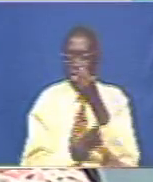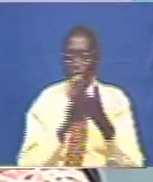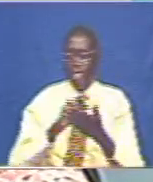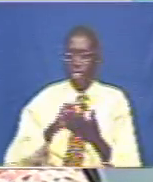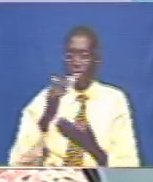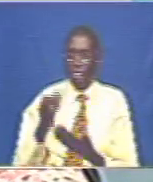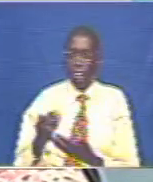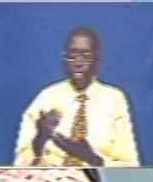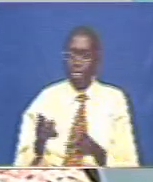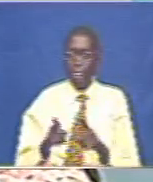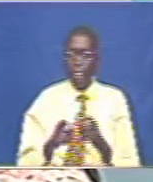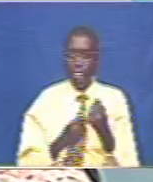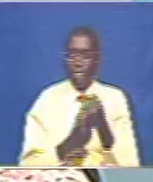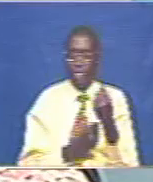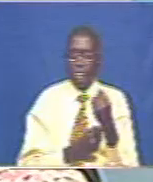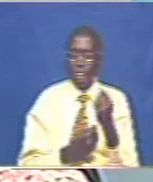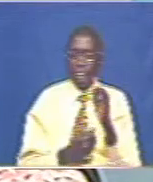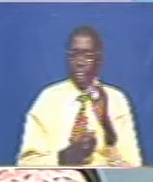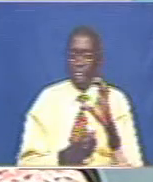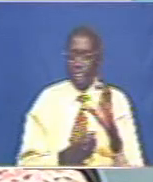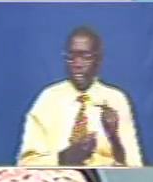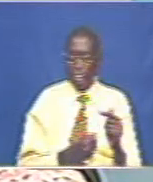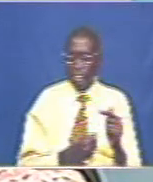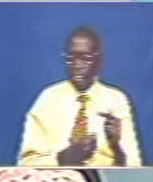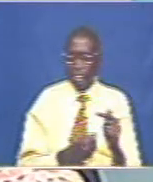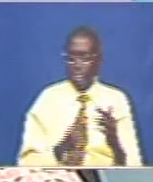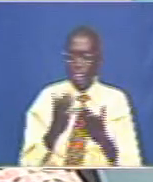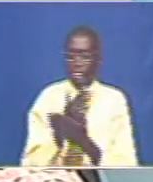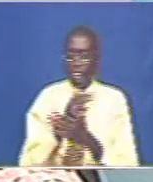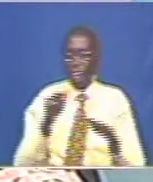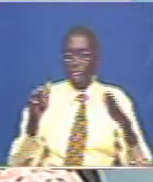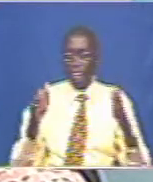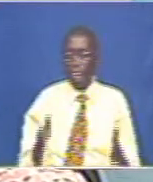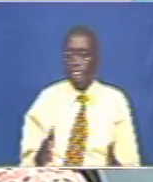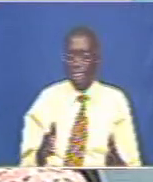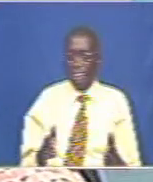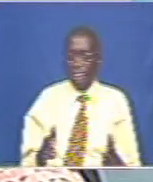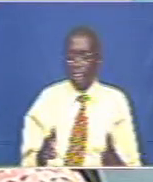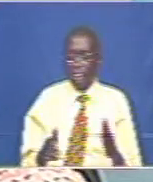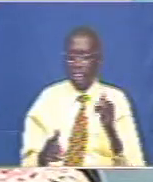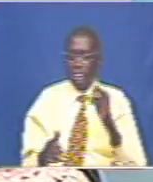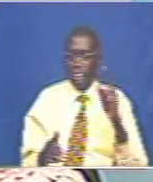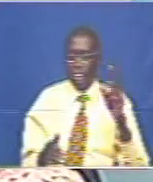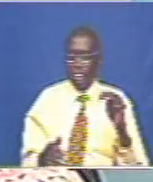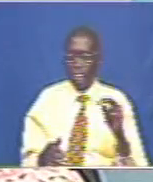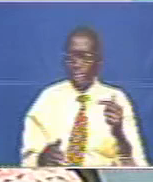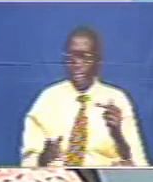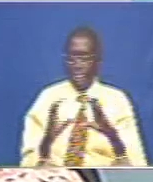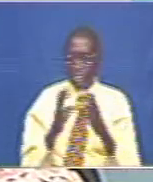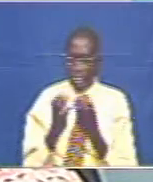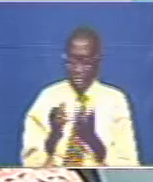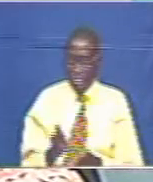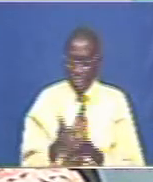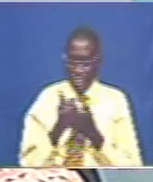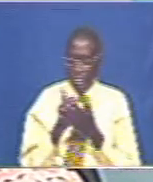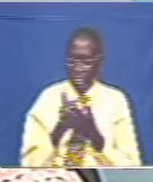also supporting the ICT through shared platform. We have a subsidiary, IslNet, which helps now the circles to